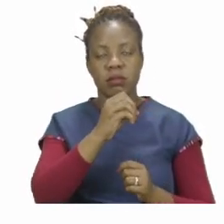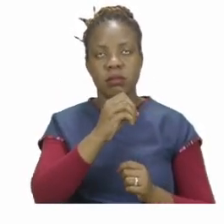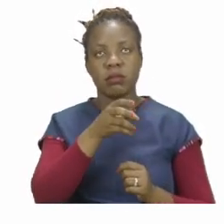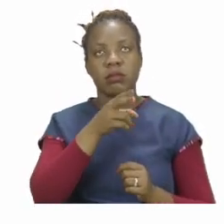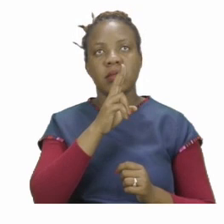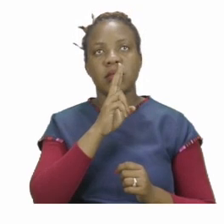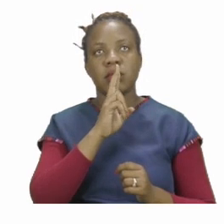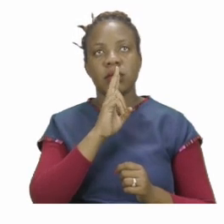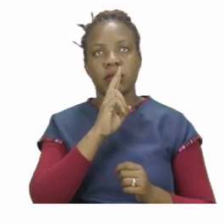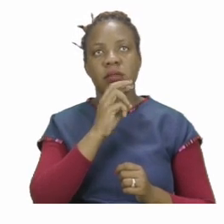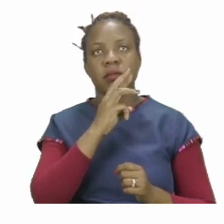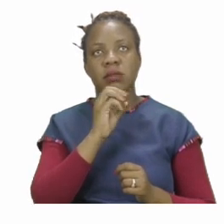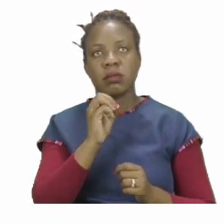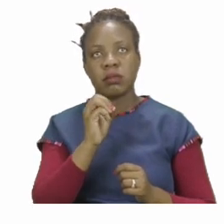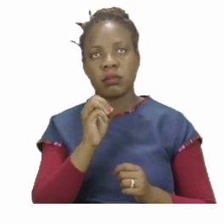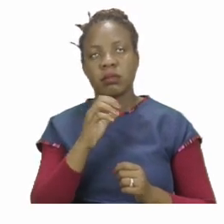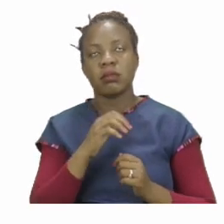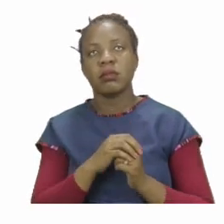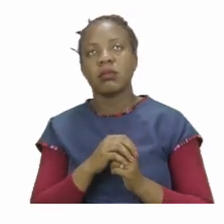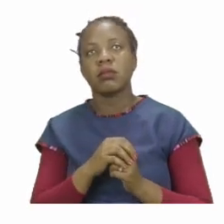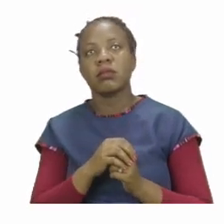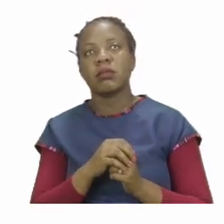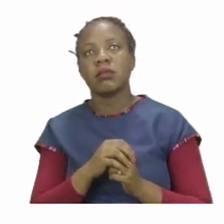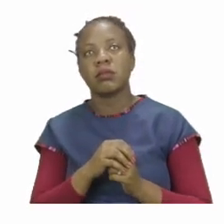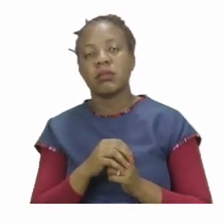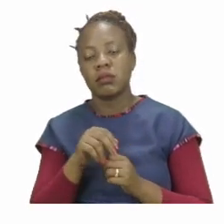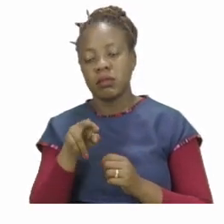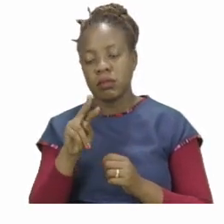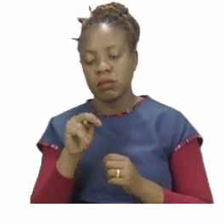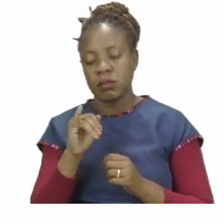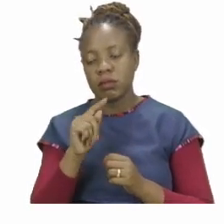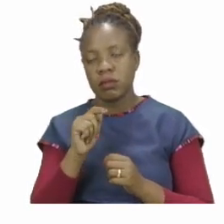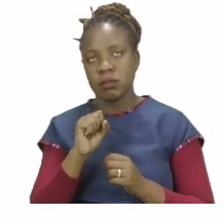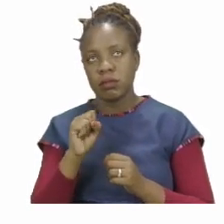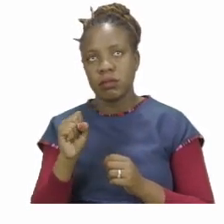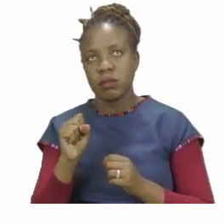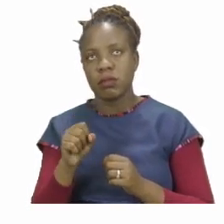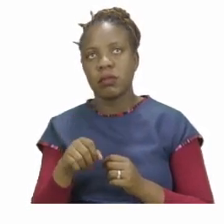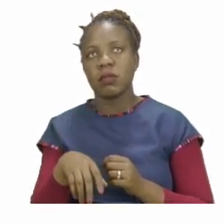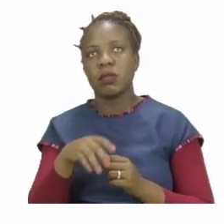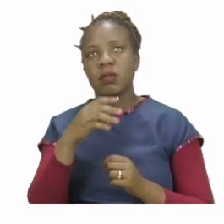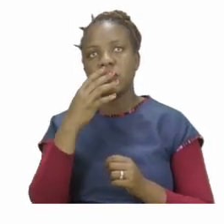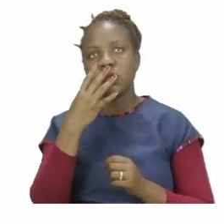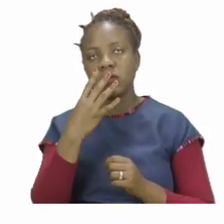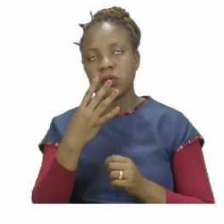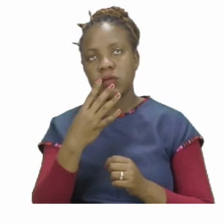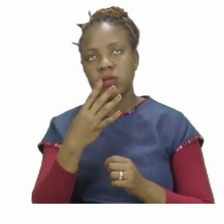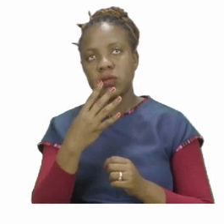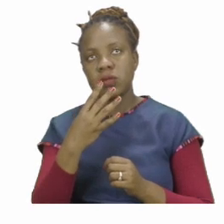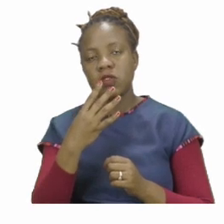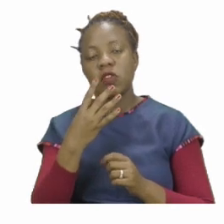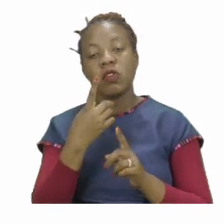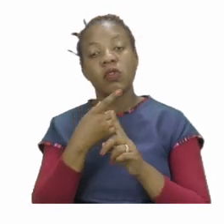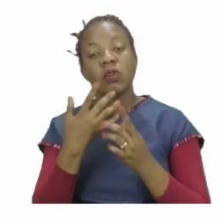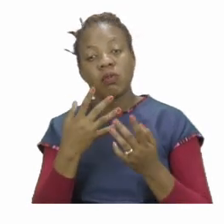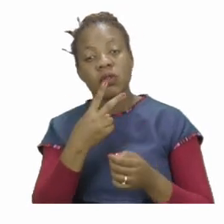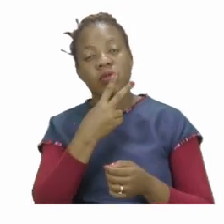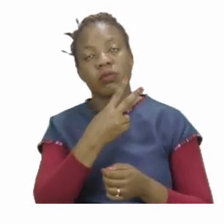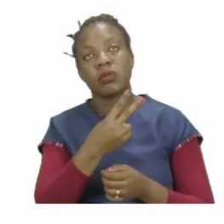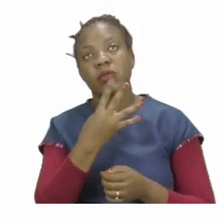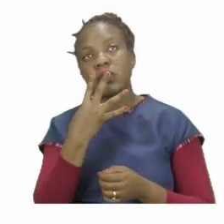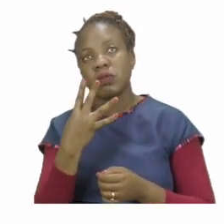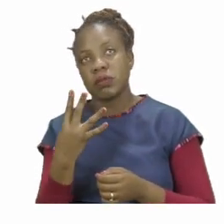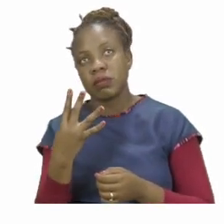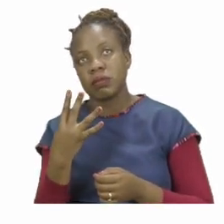the units. The units will then be the 4 from 24 and